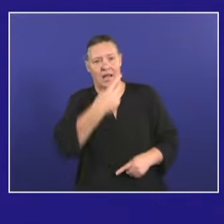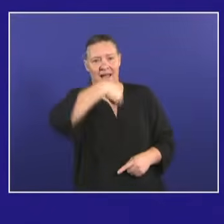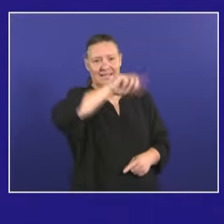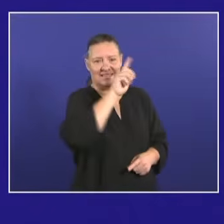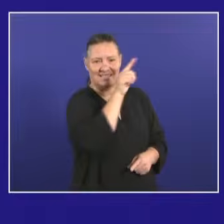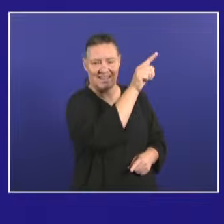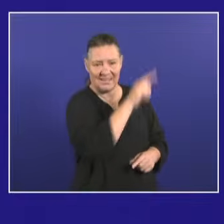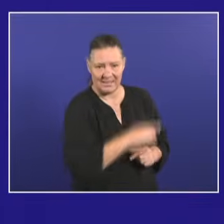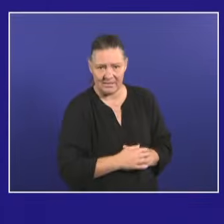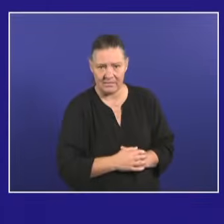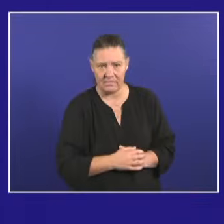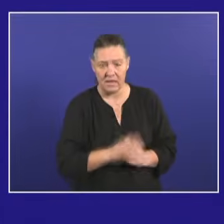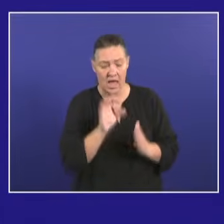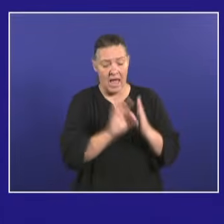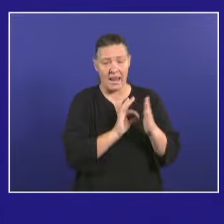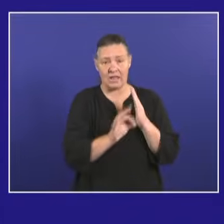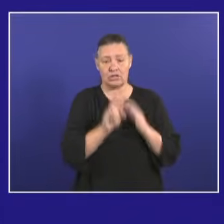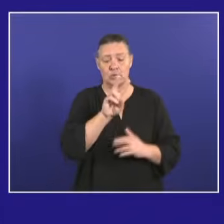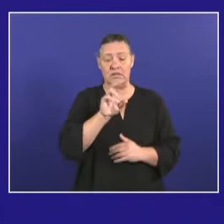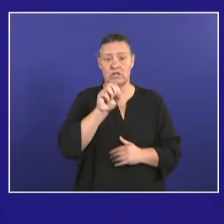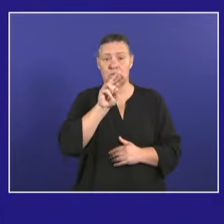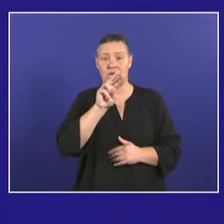In election 2024,